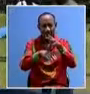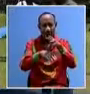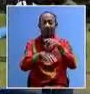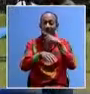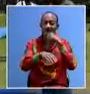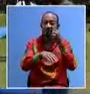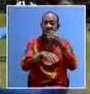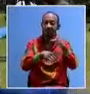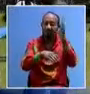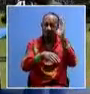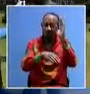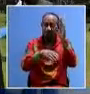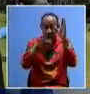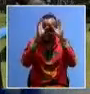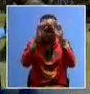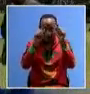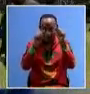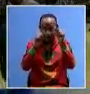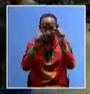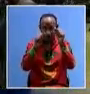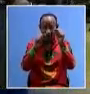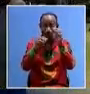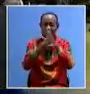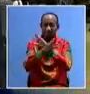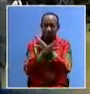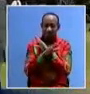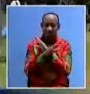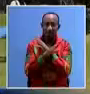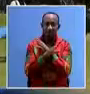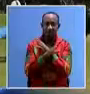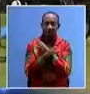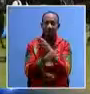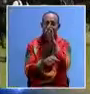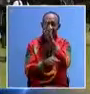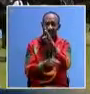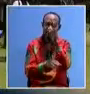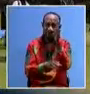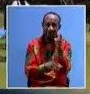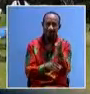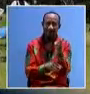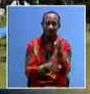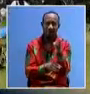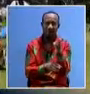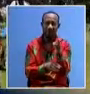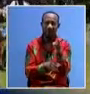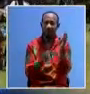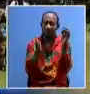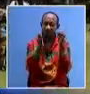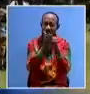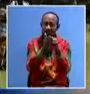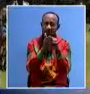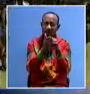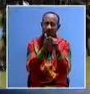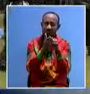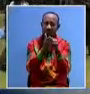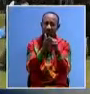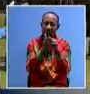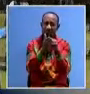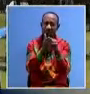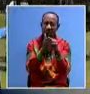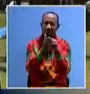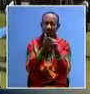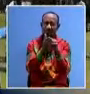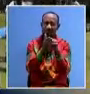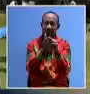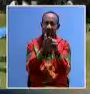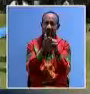God, President of the Republic of Zambia, Hakainde Hichilema, to put in place,